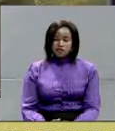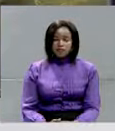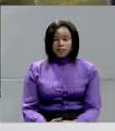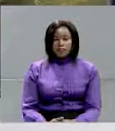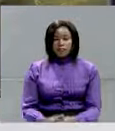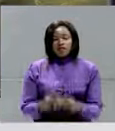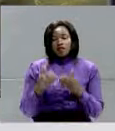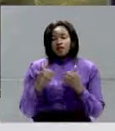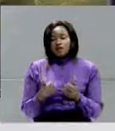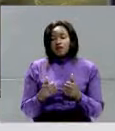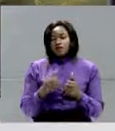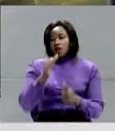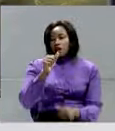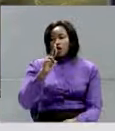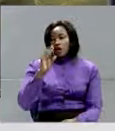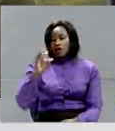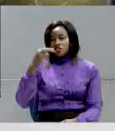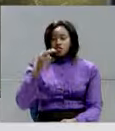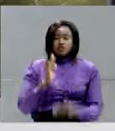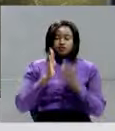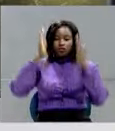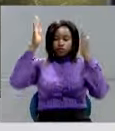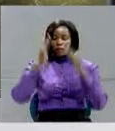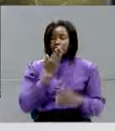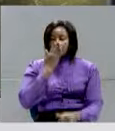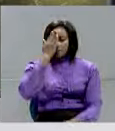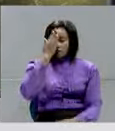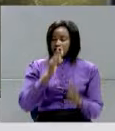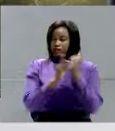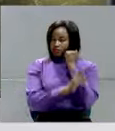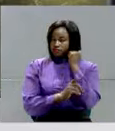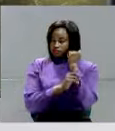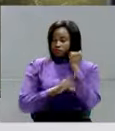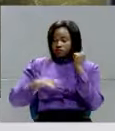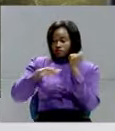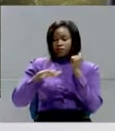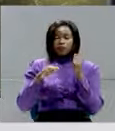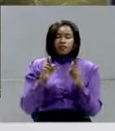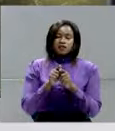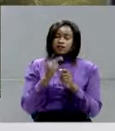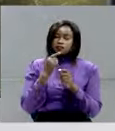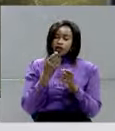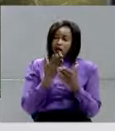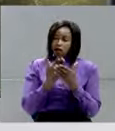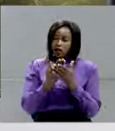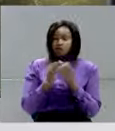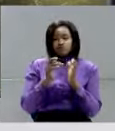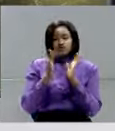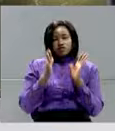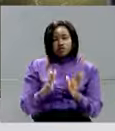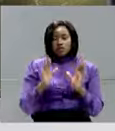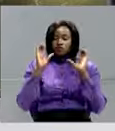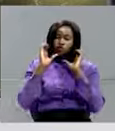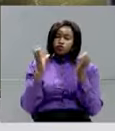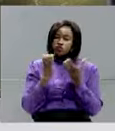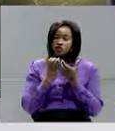In more stories, the Archbishop of Mbarara Archdiocese, the Right Reverend Paul Bachenga, has asked the Christian community to be conscious of